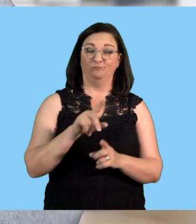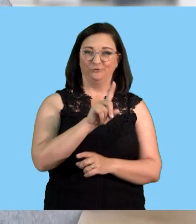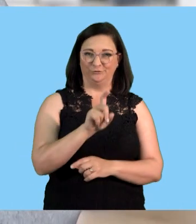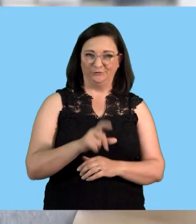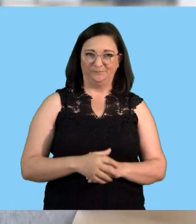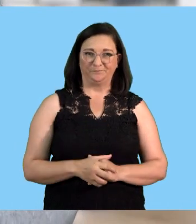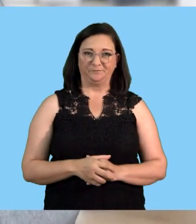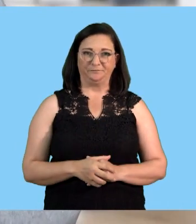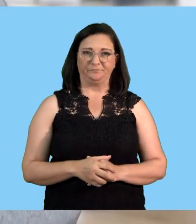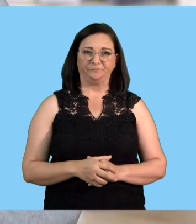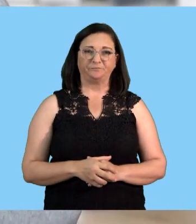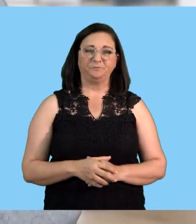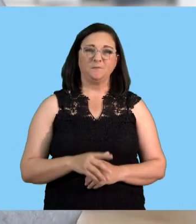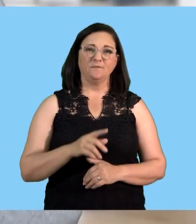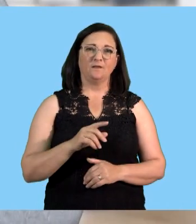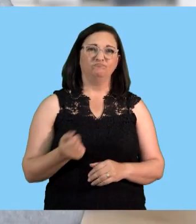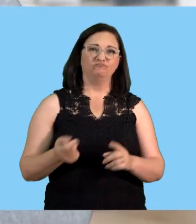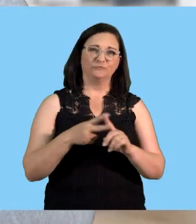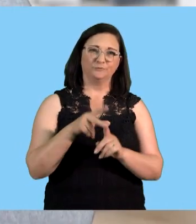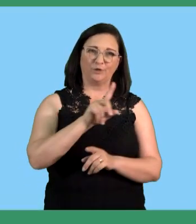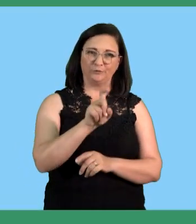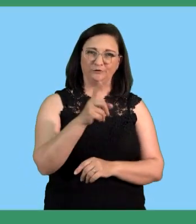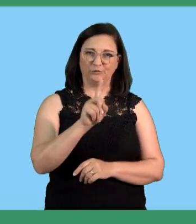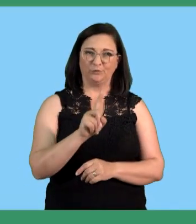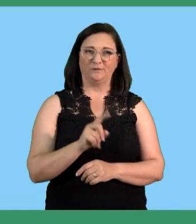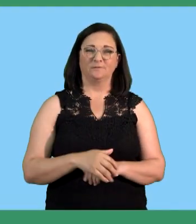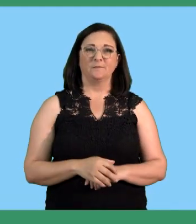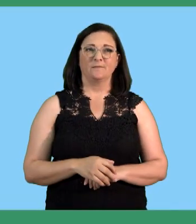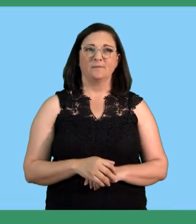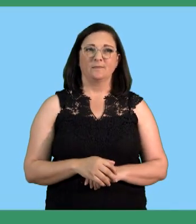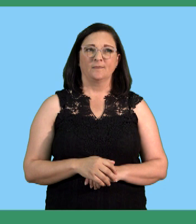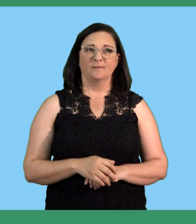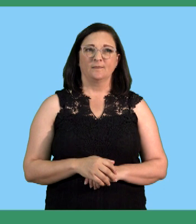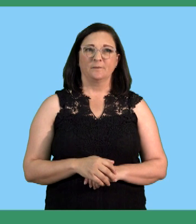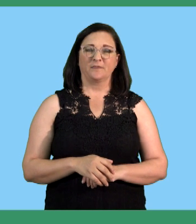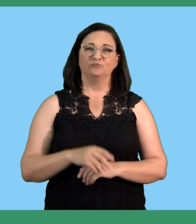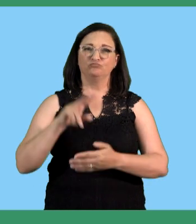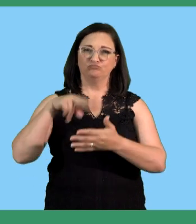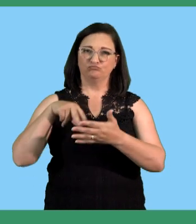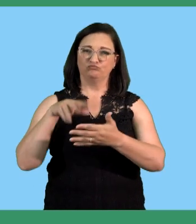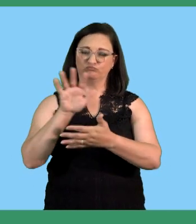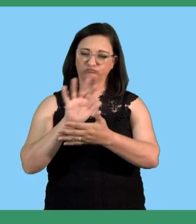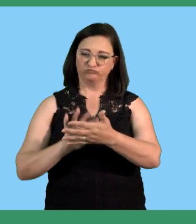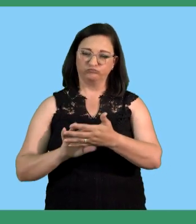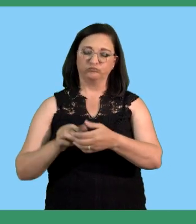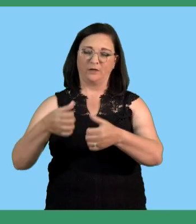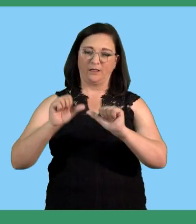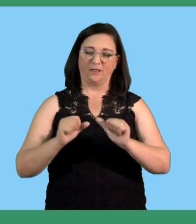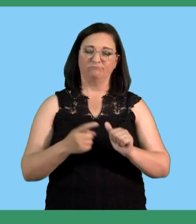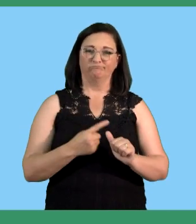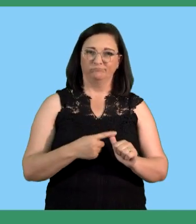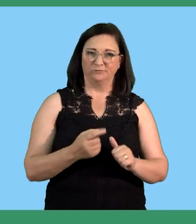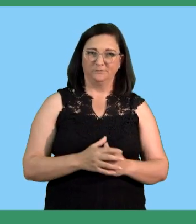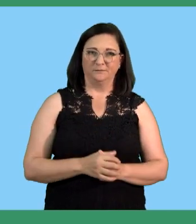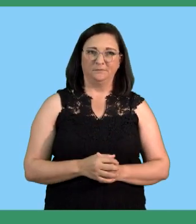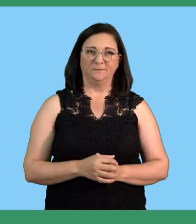questions. Right, our application questions goes as follows. Question 1 says, read the scenario below and answer questions that